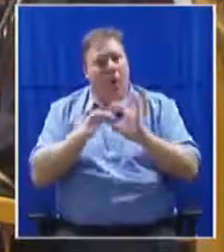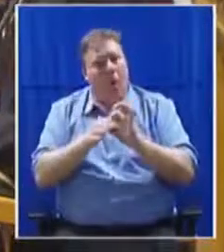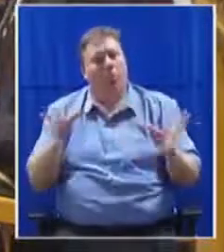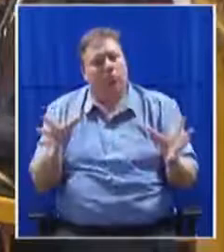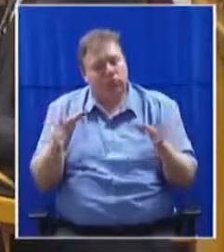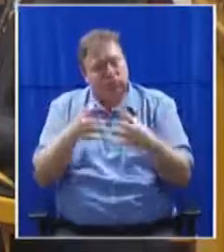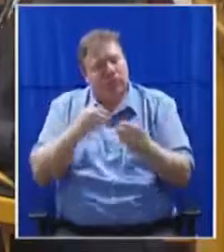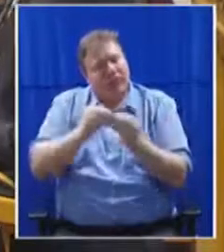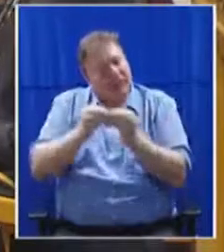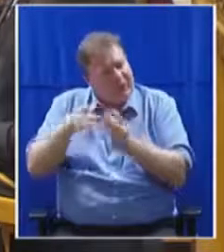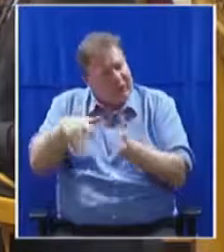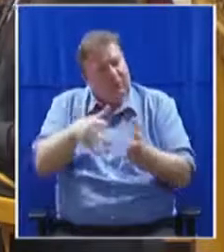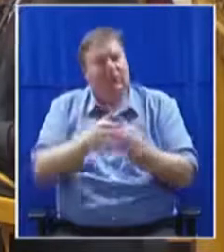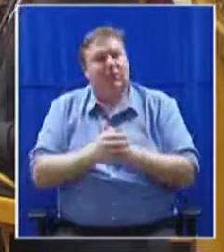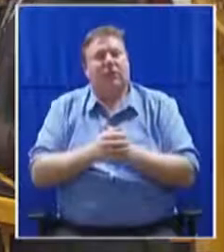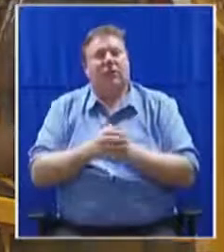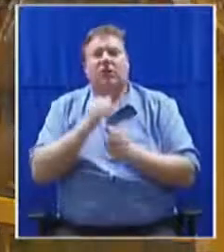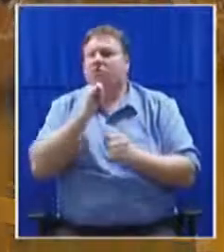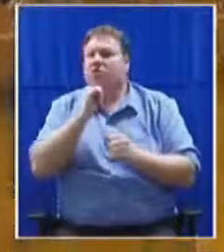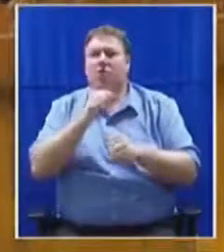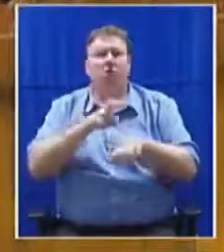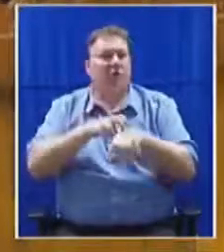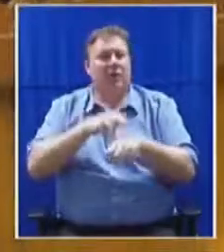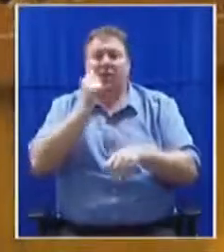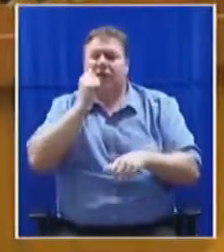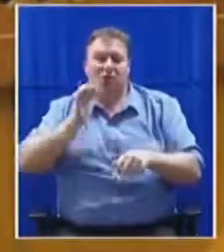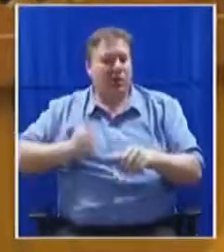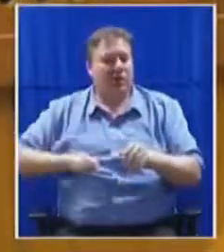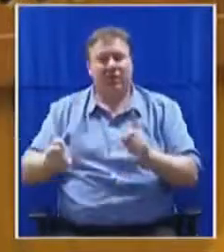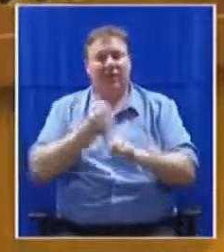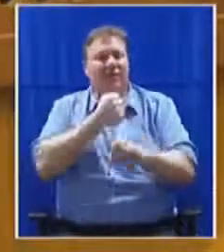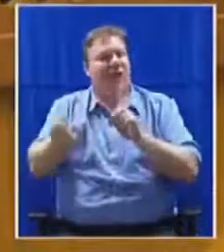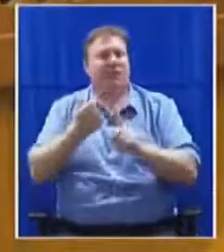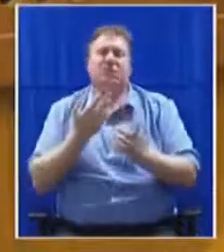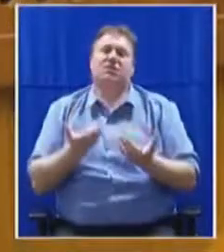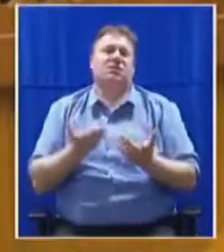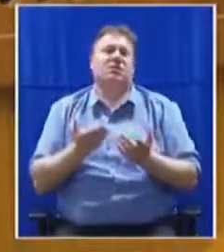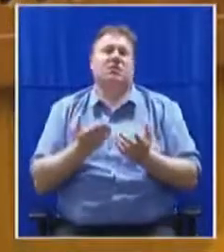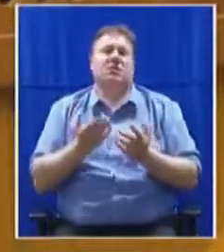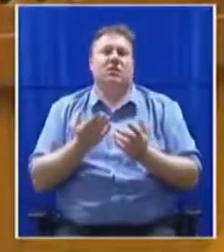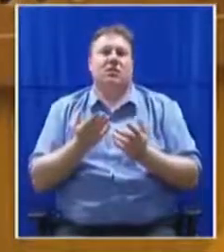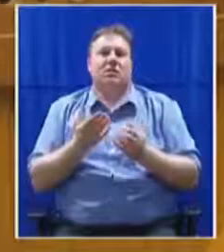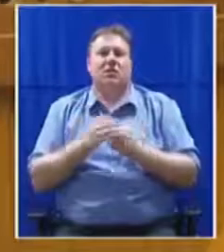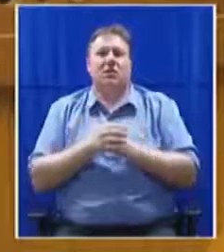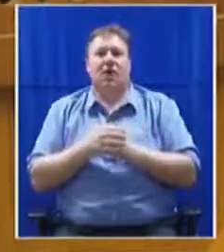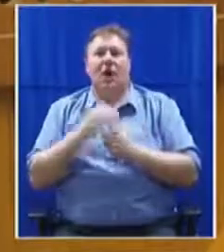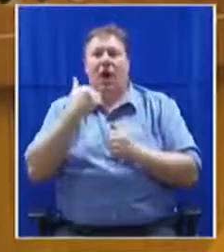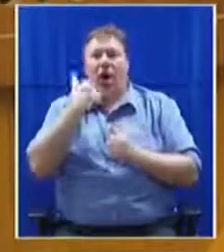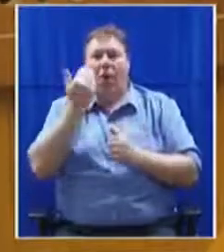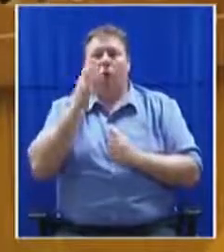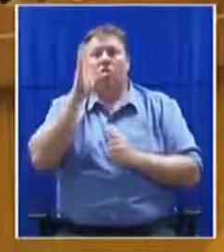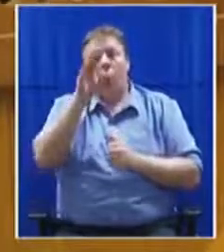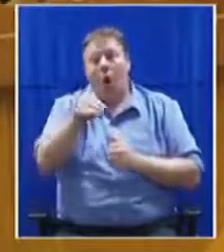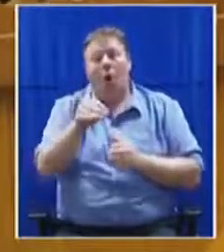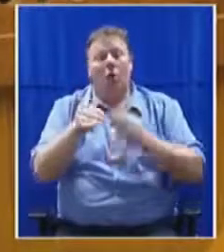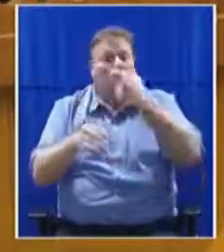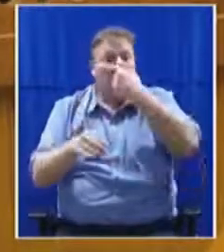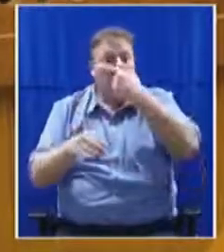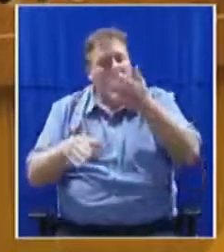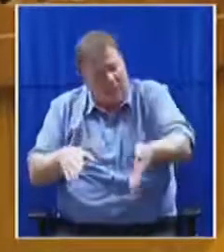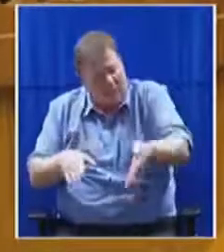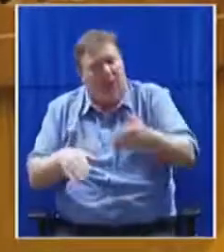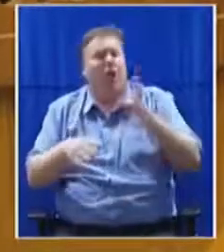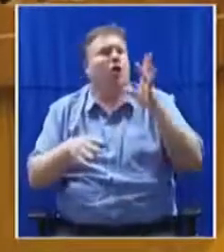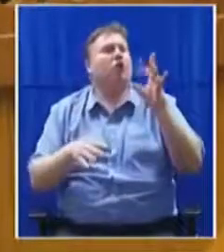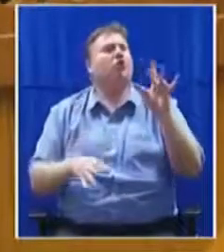society that's filled with gender-based violence, where our citizens can be protected. I want to ask President Ramaphosa to be here on Tuesday when we